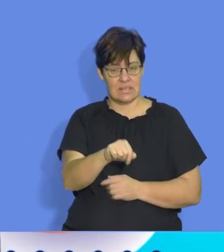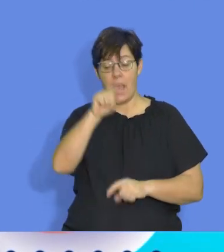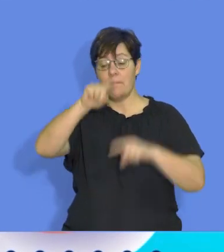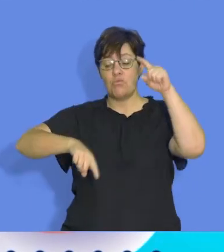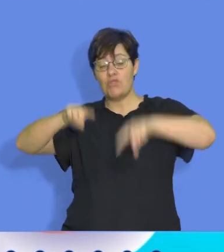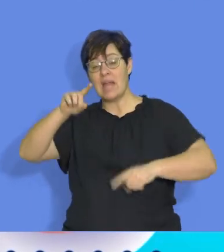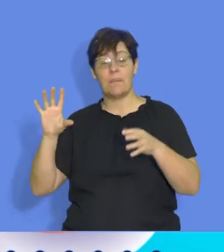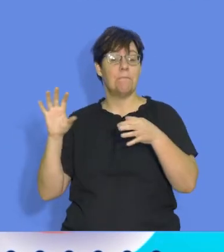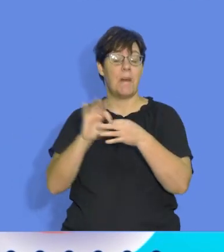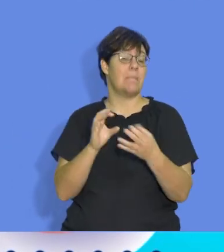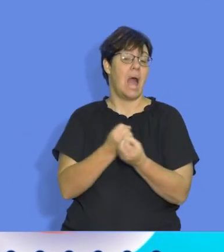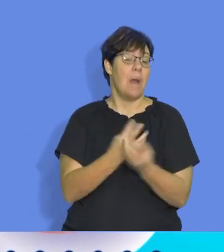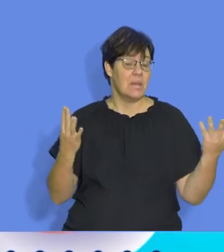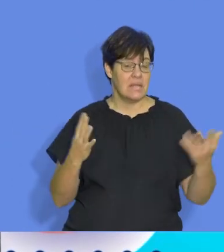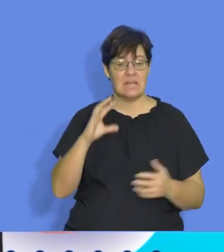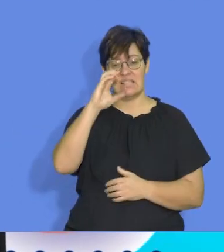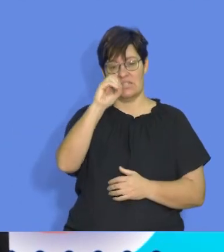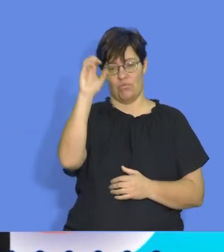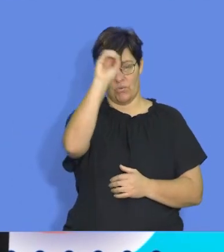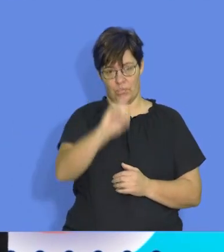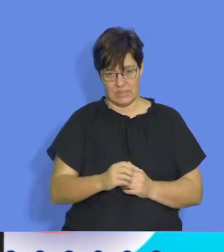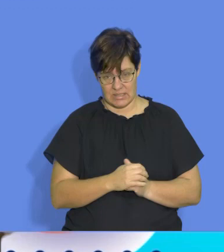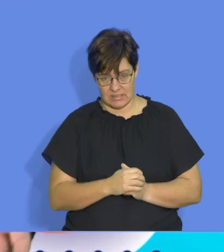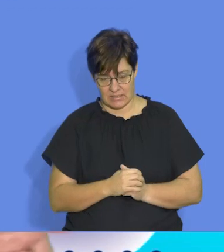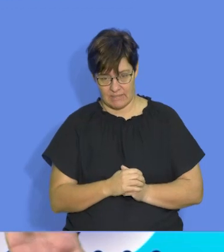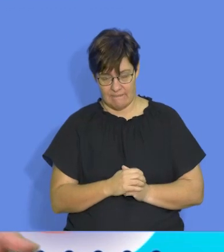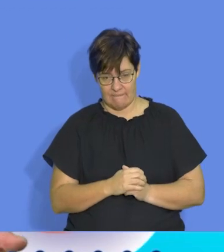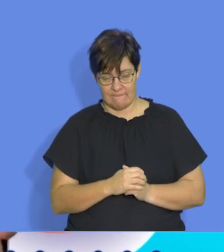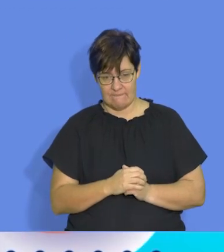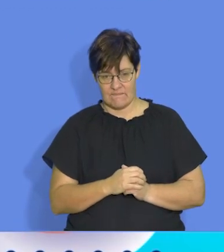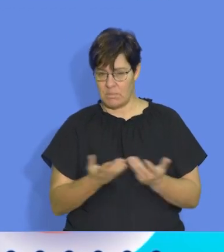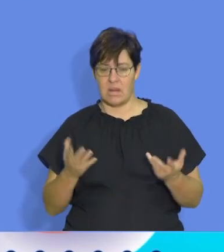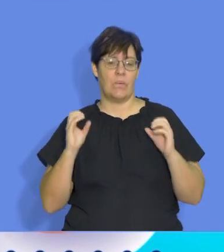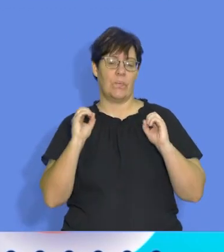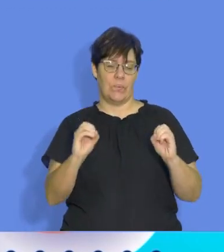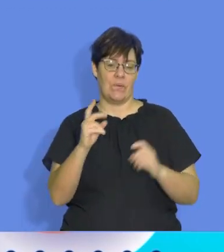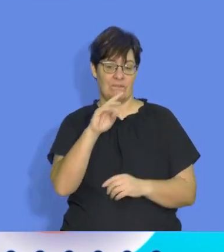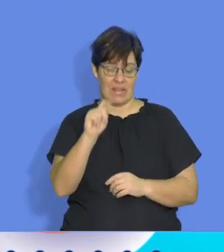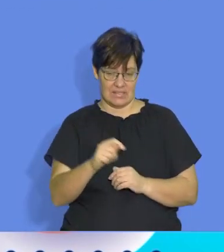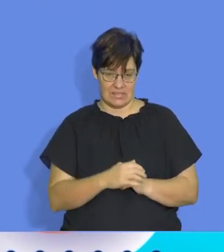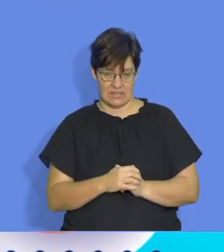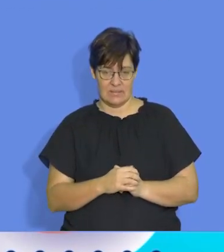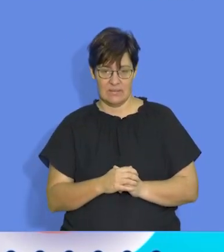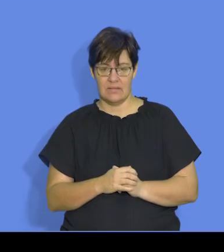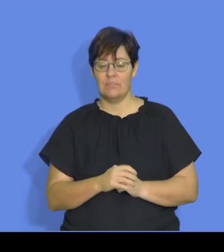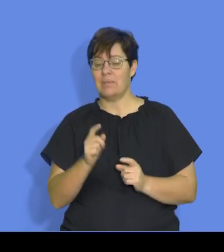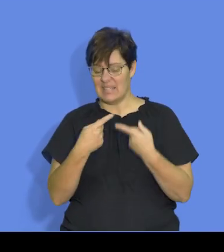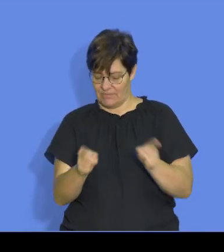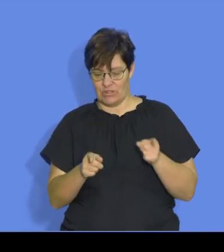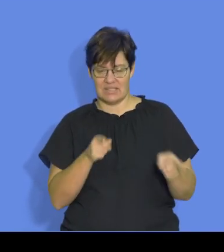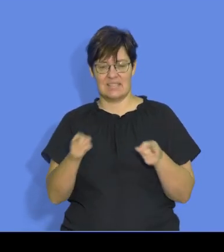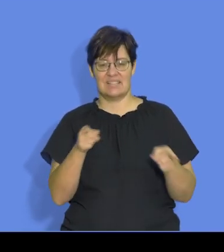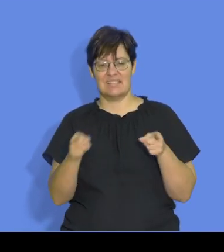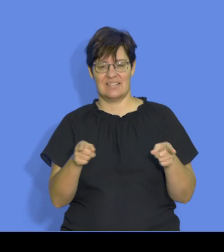which it is being charged on that item is 0%. In other words, no VAT. But there's a distinct difference